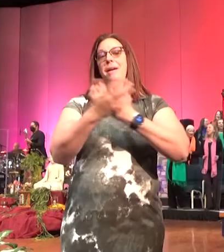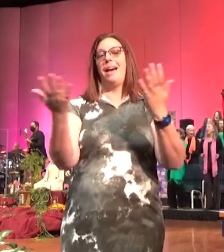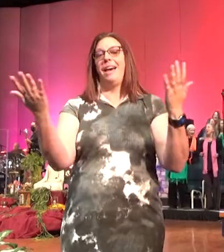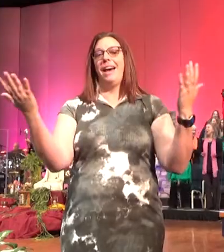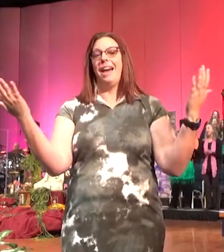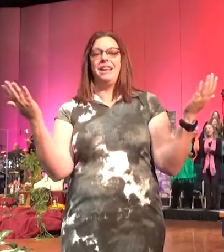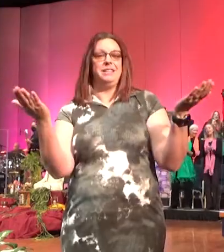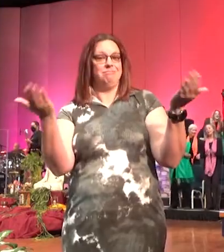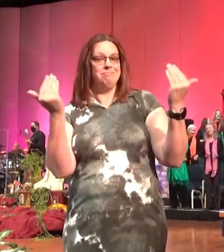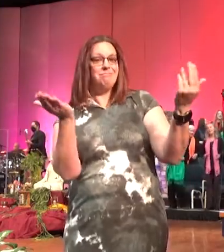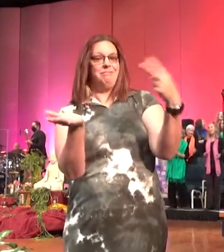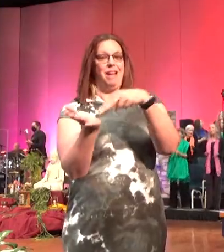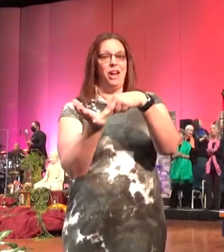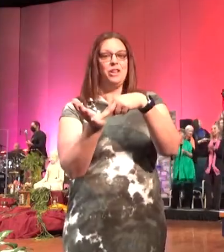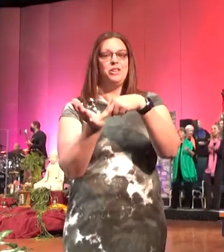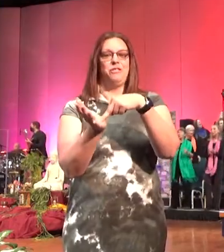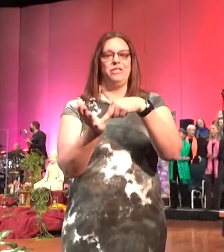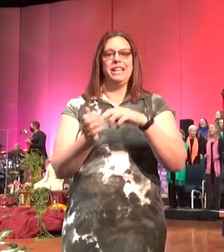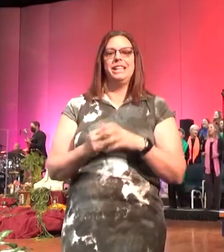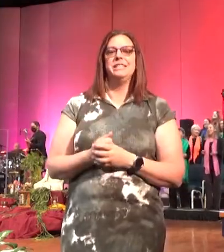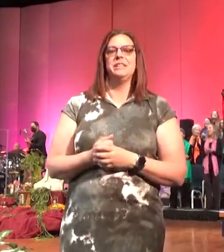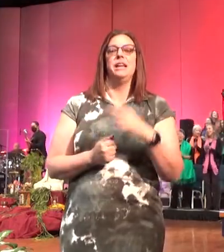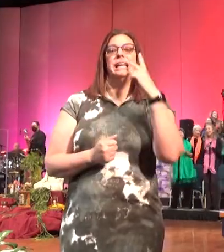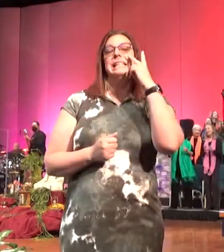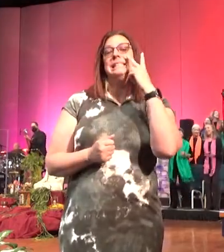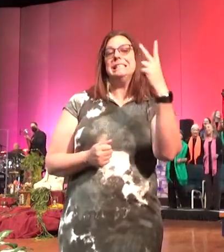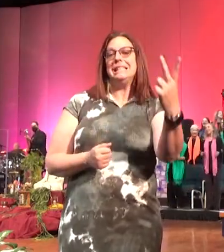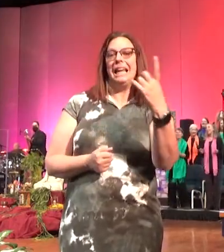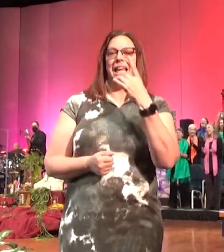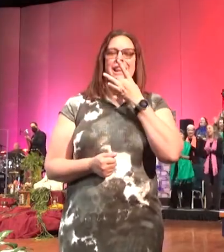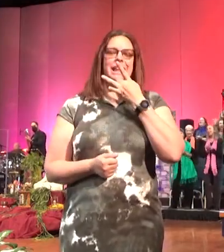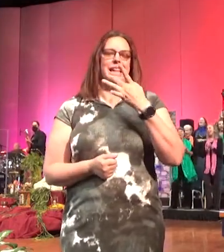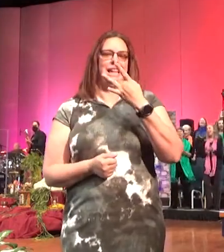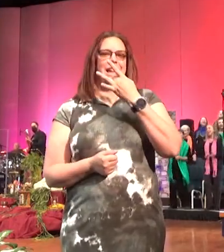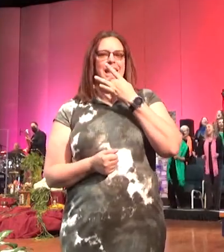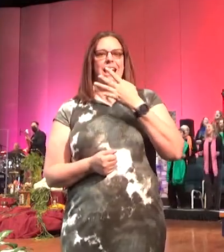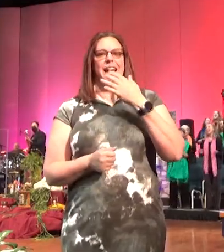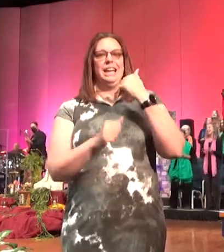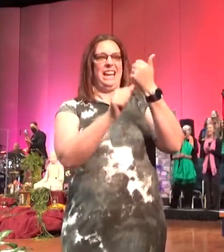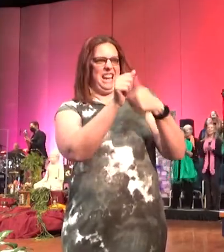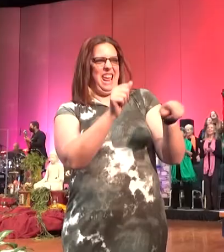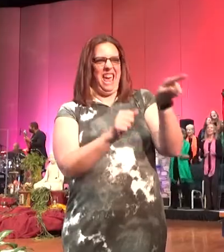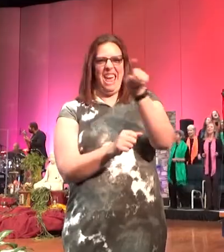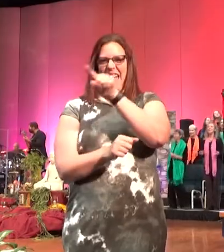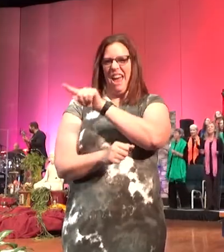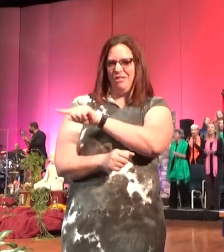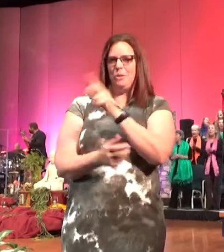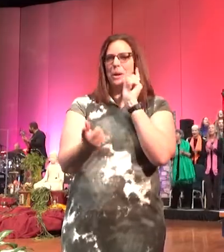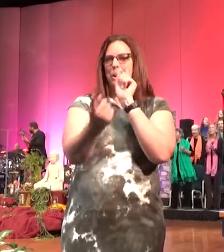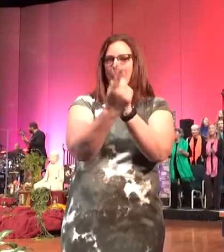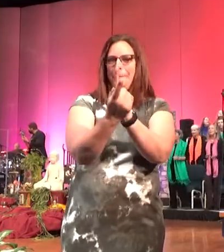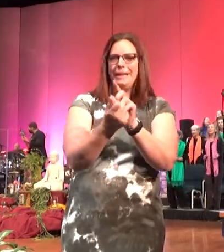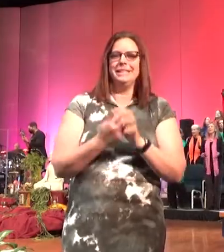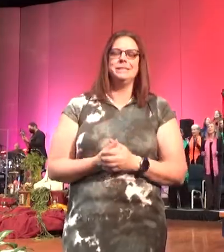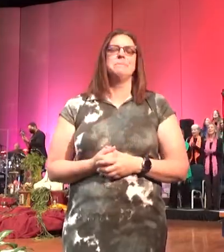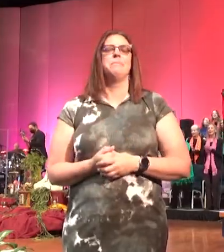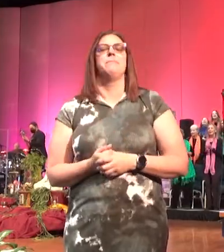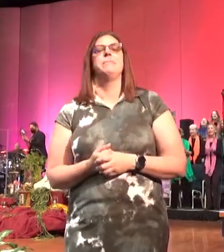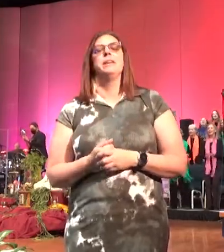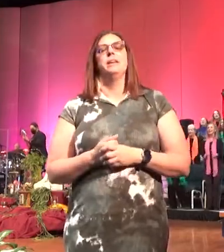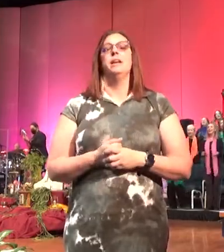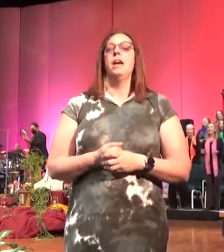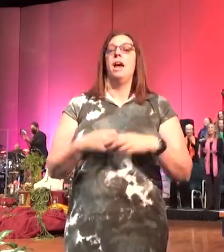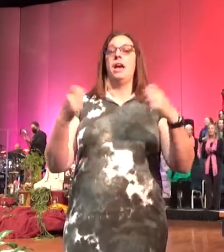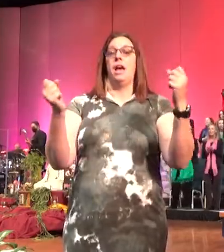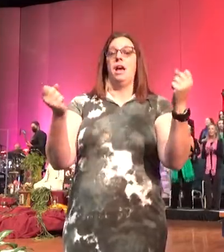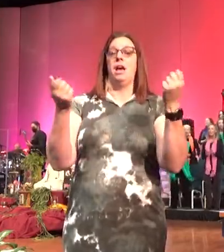Everybody, get up on your feet. See the light, everybody in me. Let us